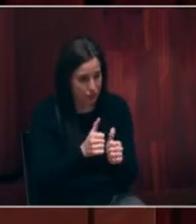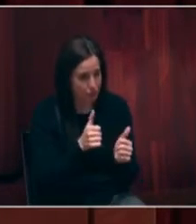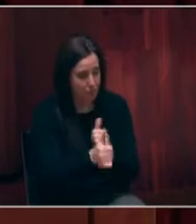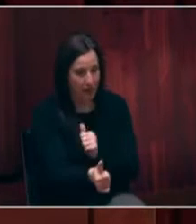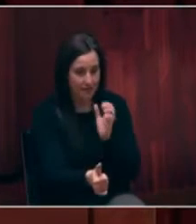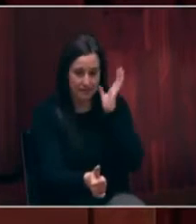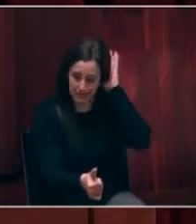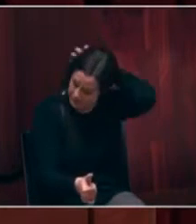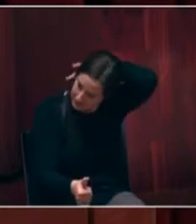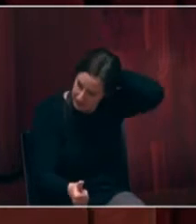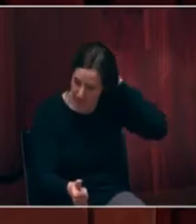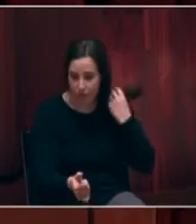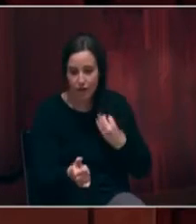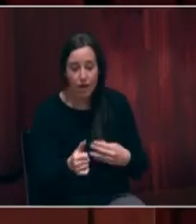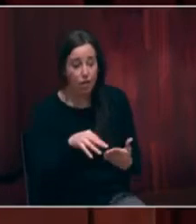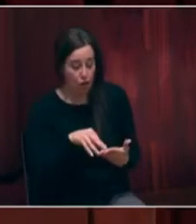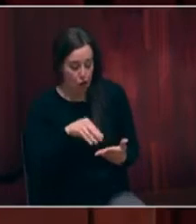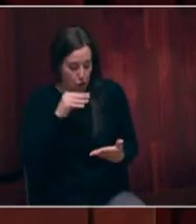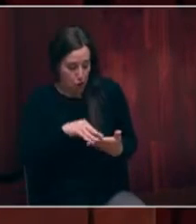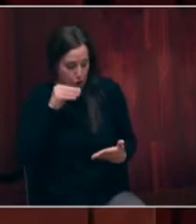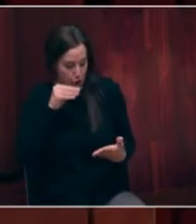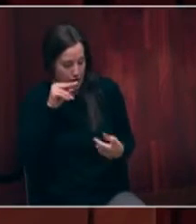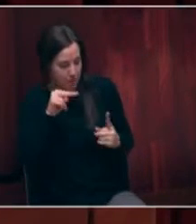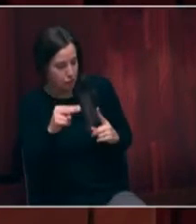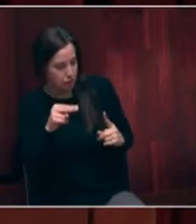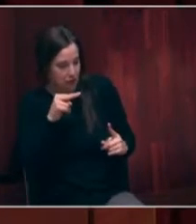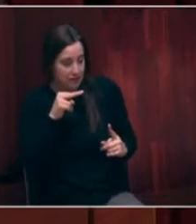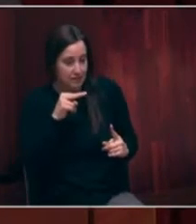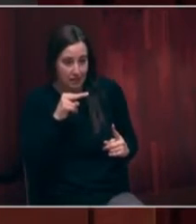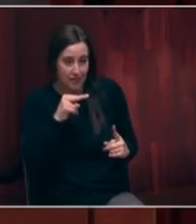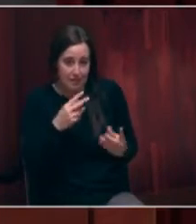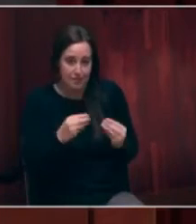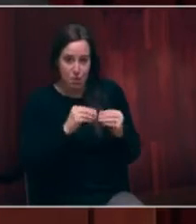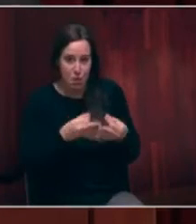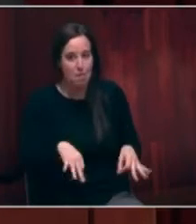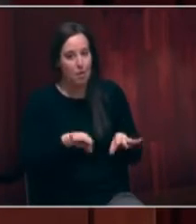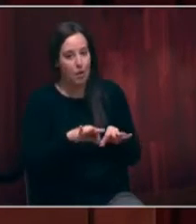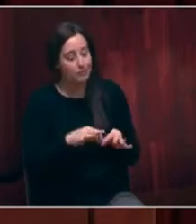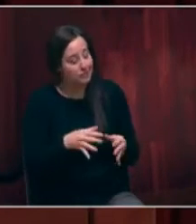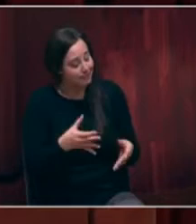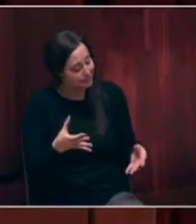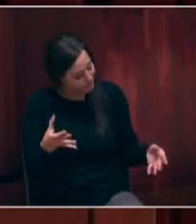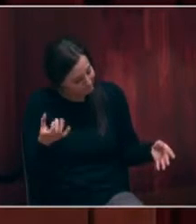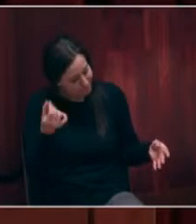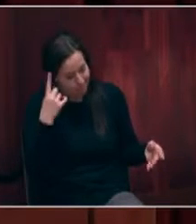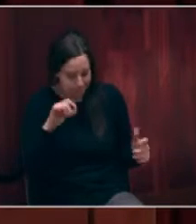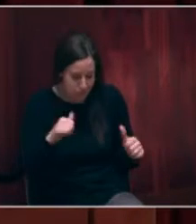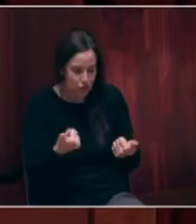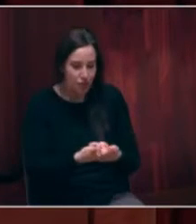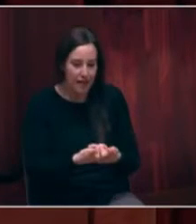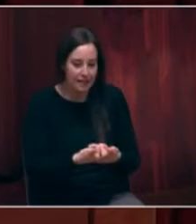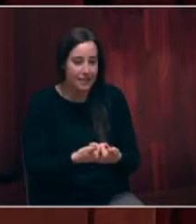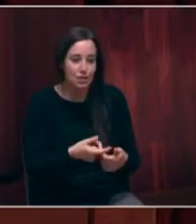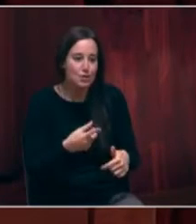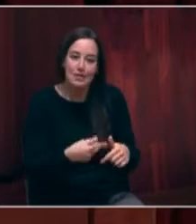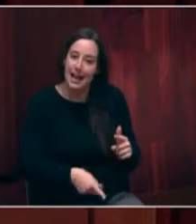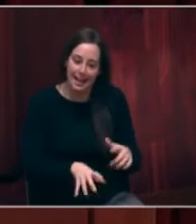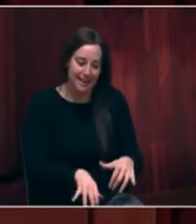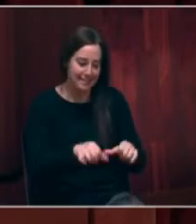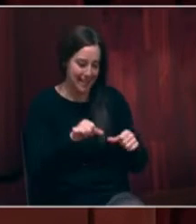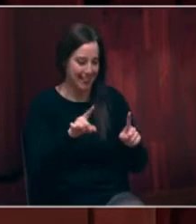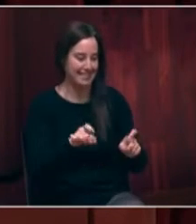the learning aspect of this should be more important, but that's a challenge sometimes. So you're not going to be able to take your tests until you've completed the course,